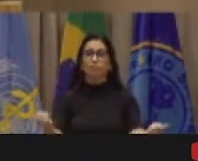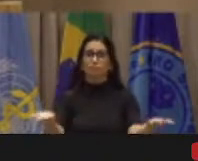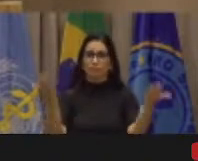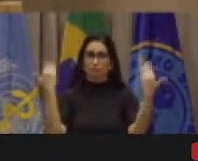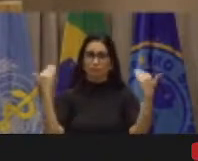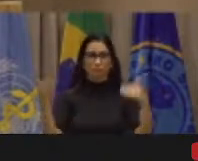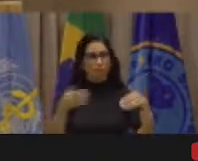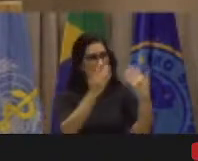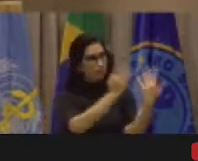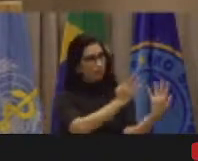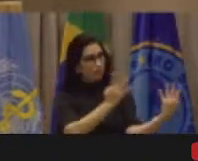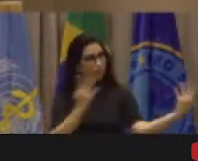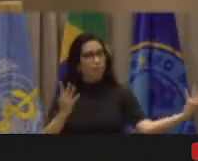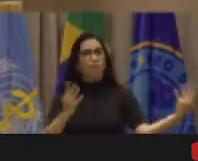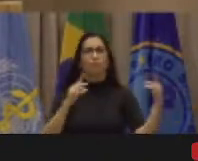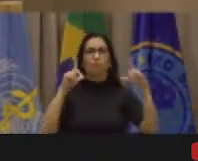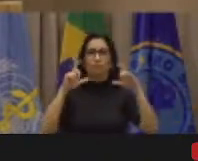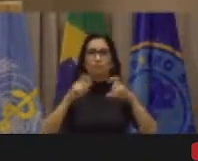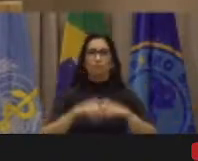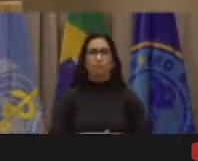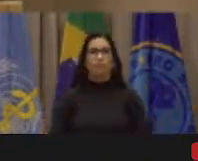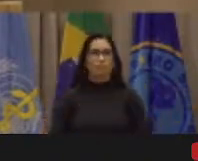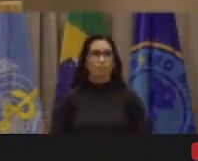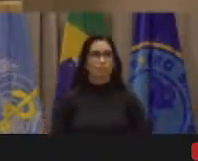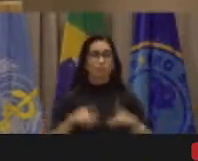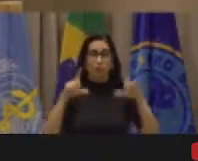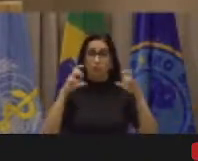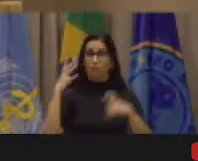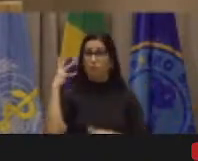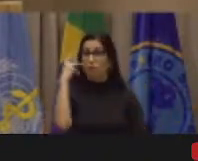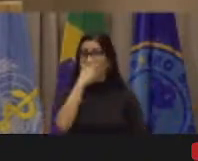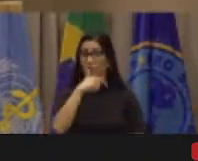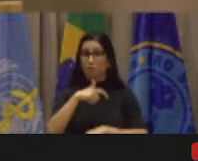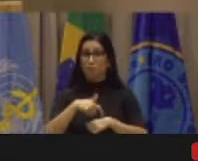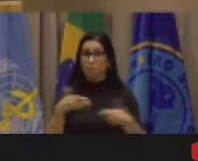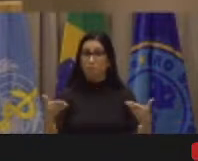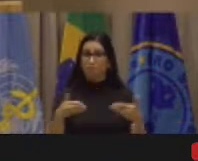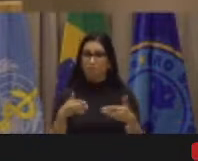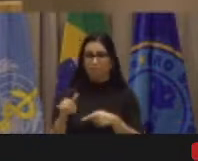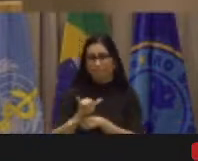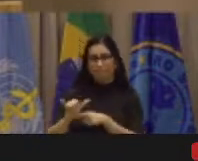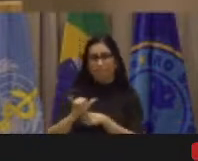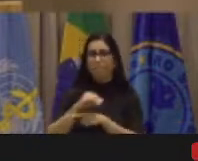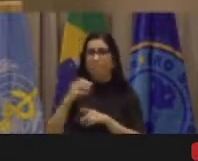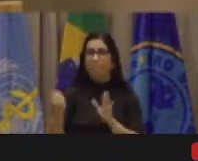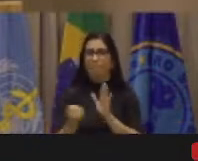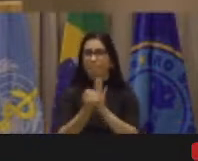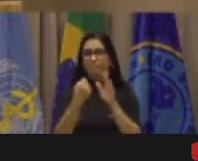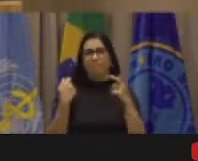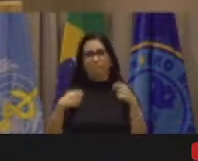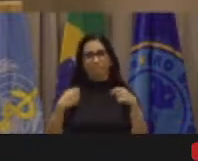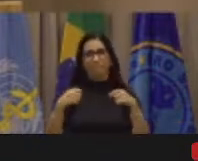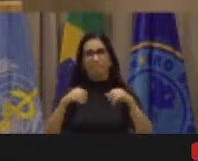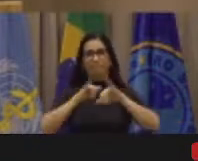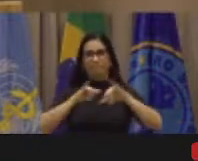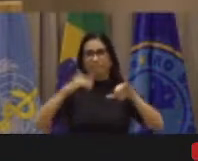you come here to the front so we can take a picture? This is a strategic and historical